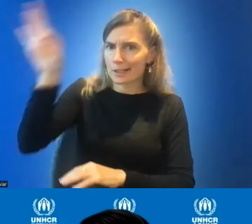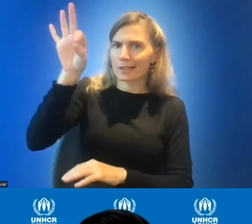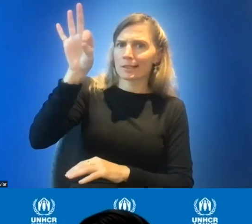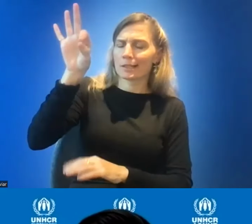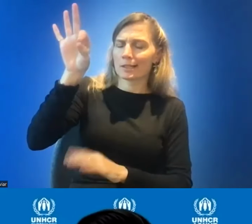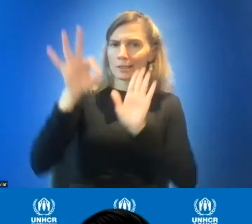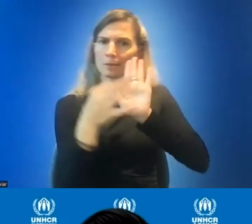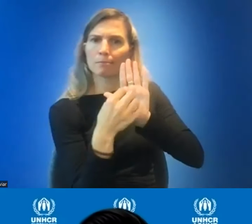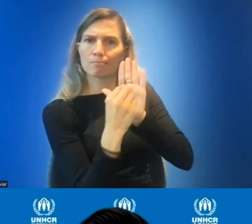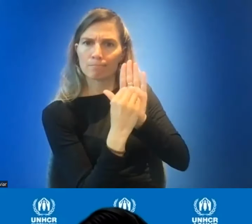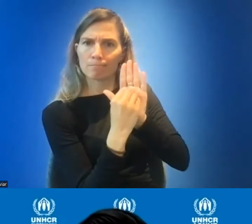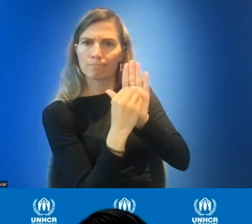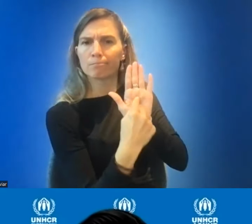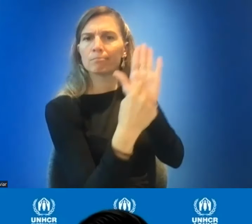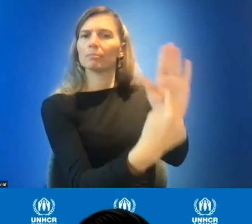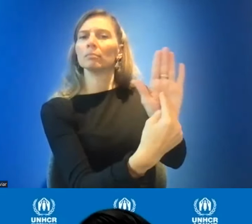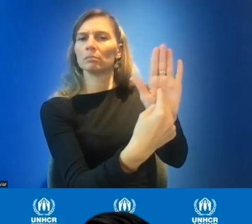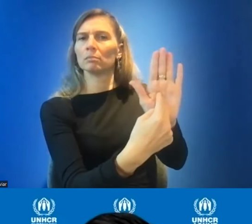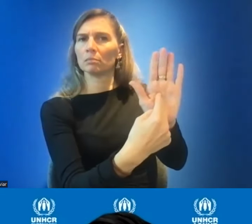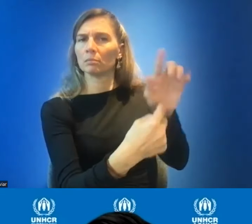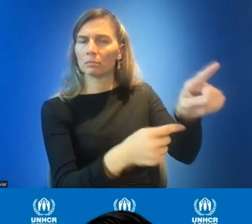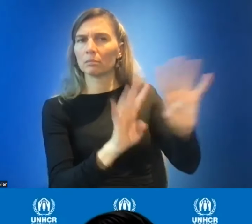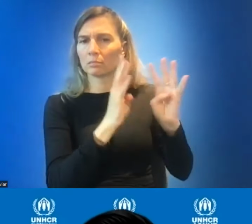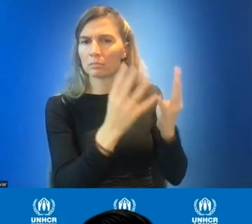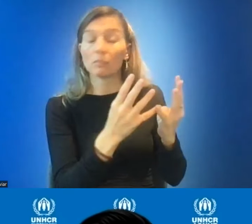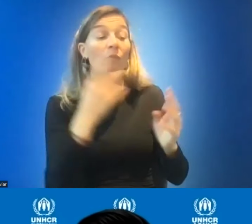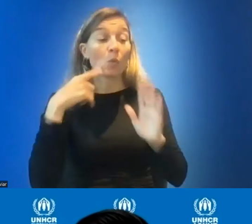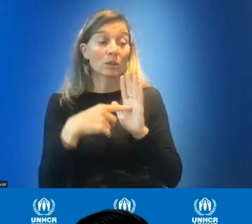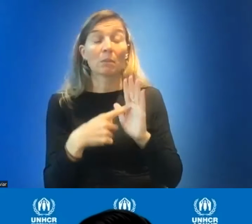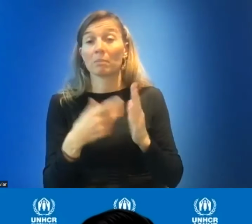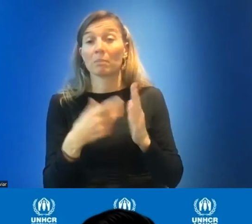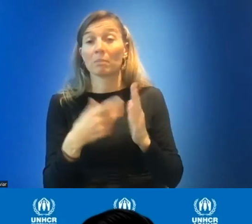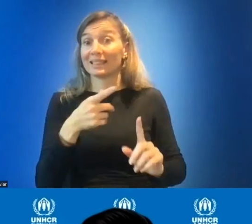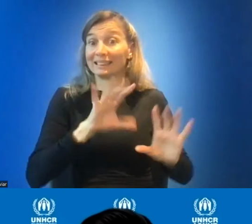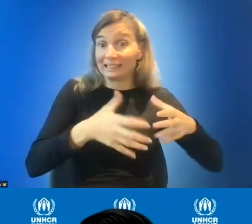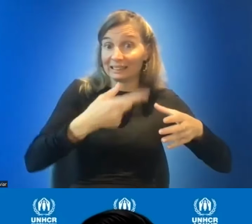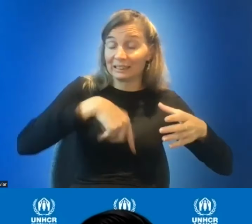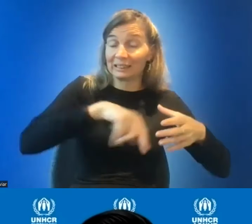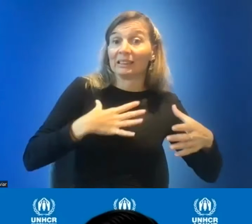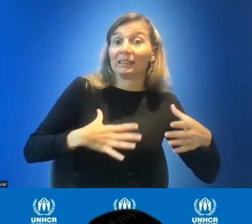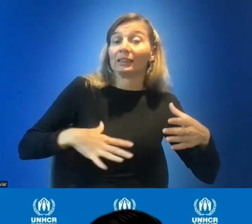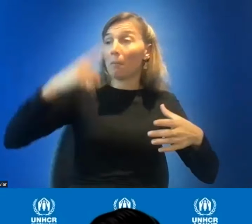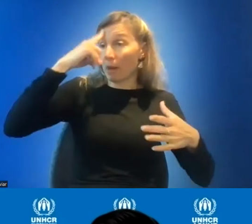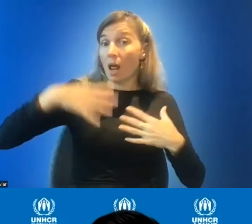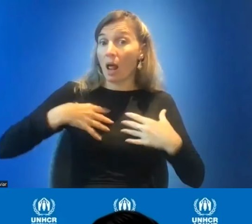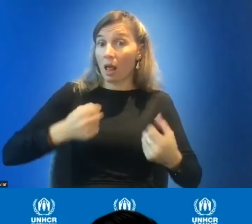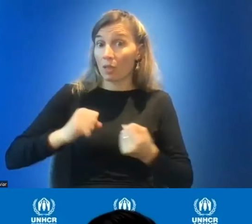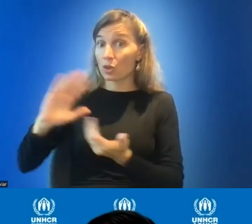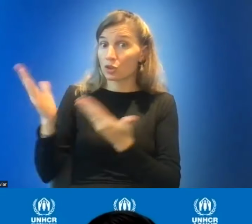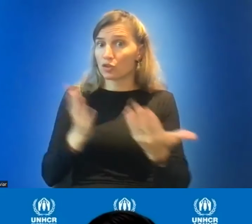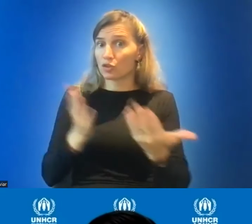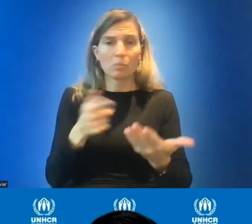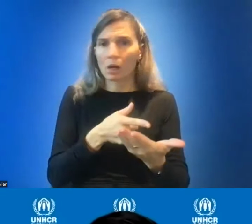with in need of mental health services, as you've suggested, are not receiving those services. So maybe that